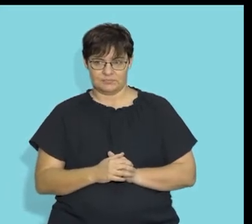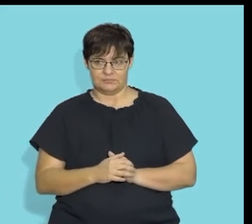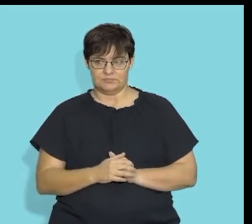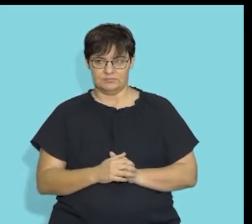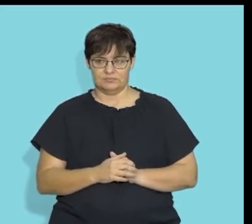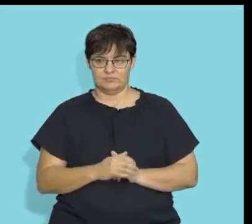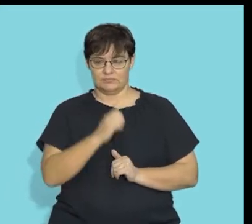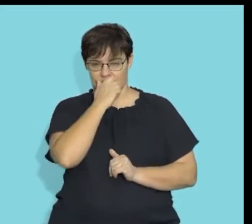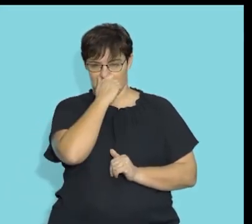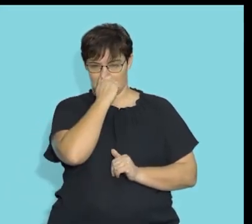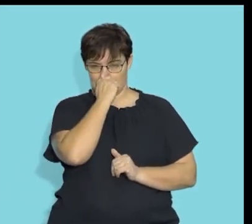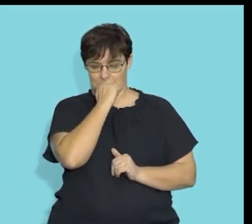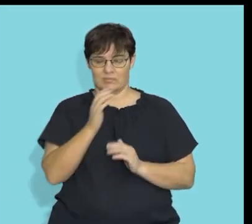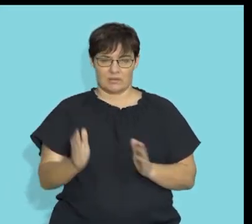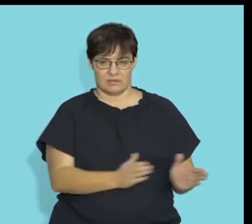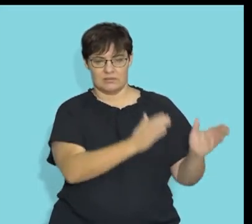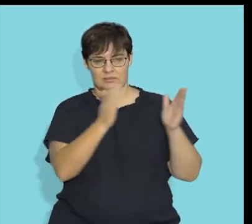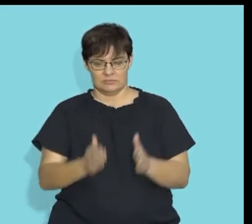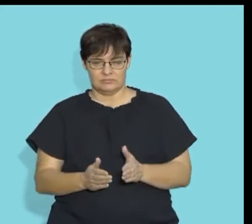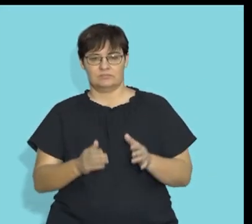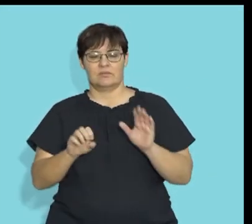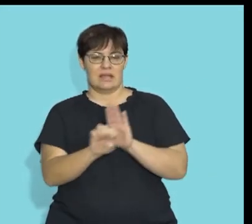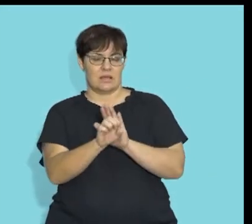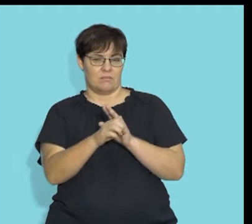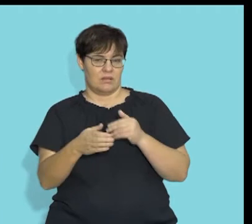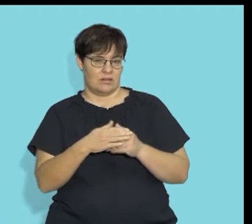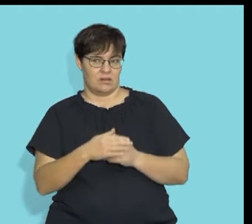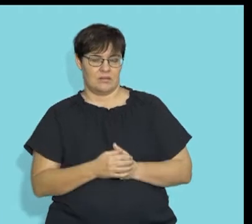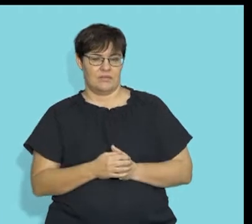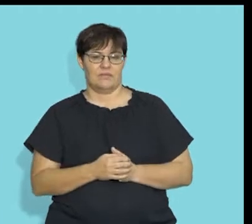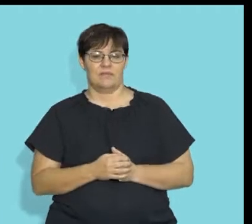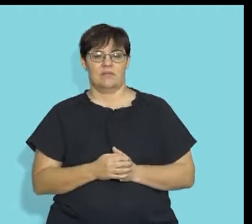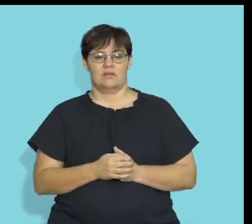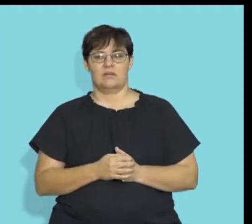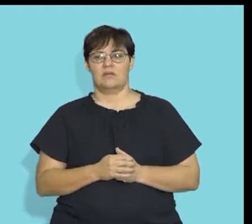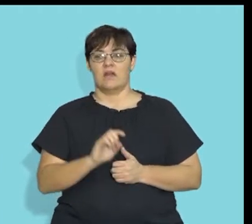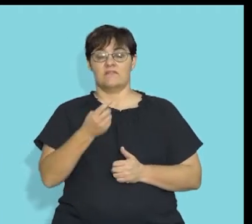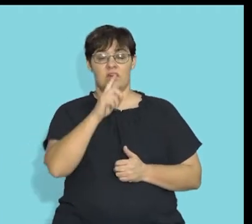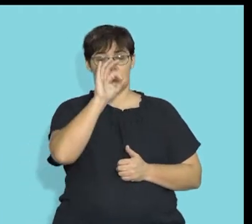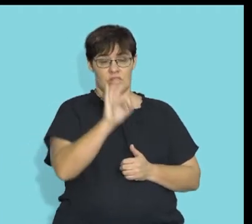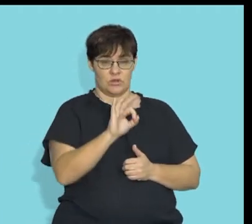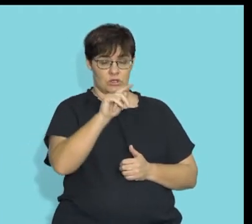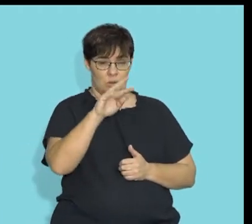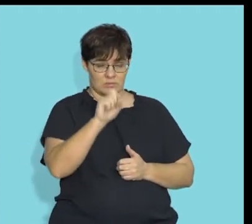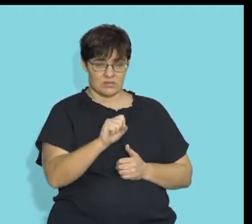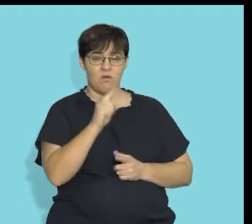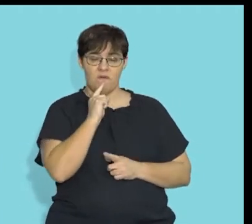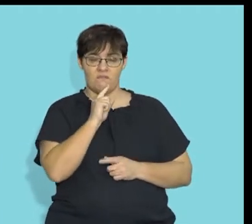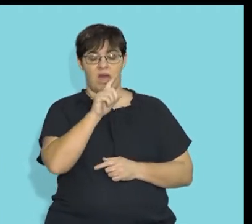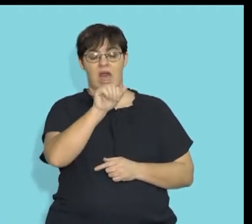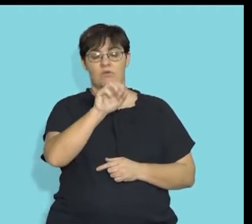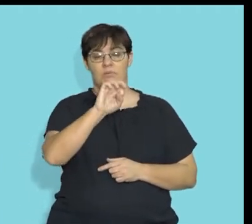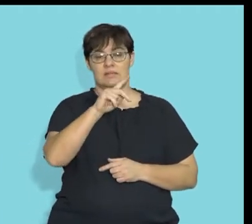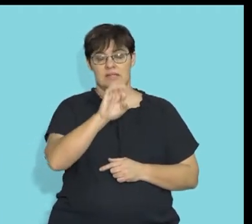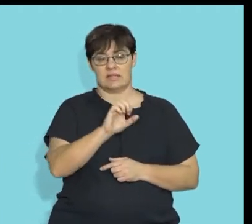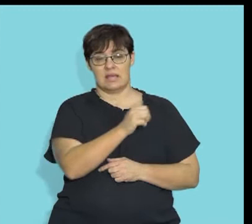25,939. Let's go on to the next example, everybody. So the first three terms of an arithmetic